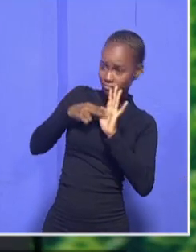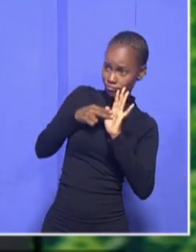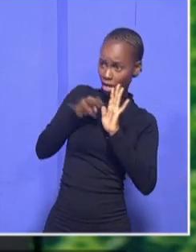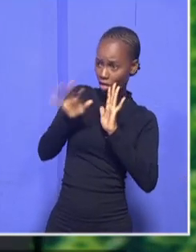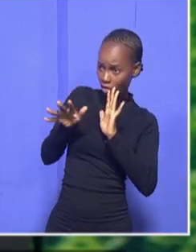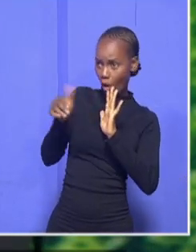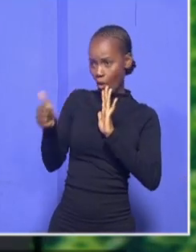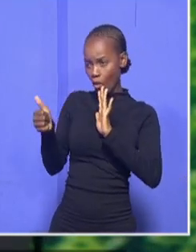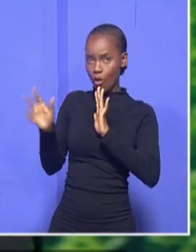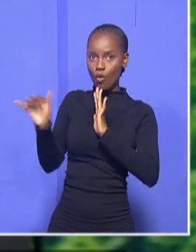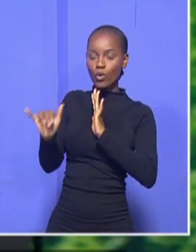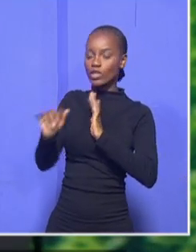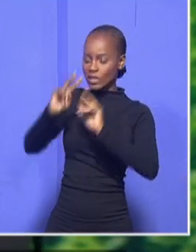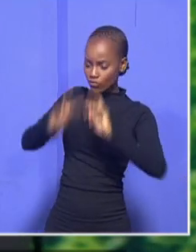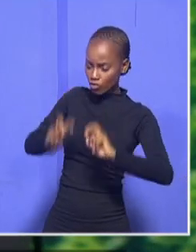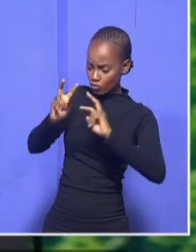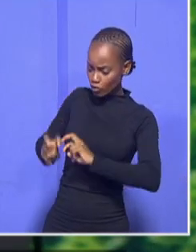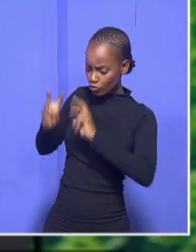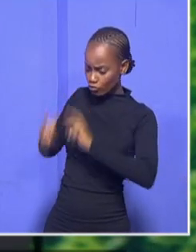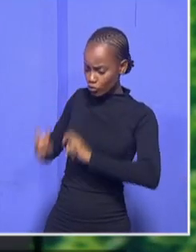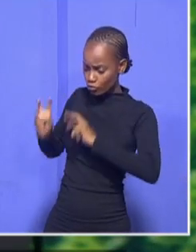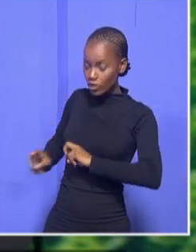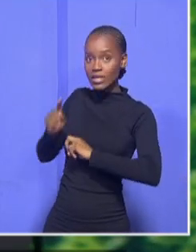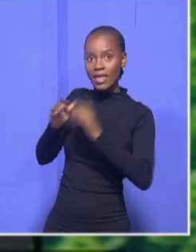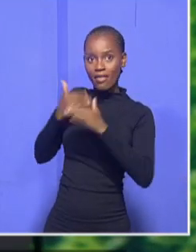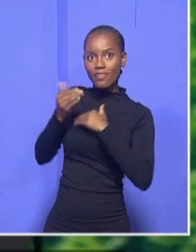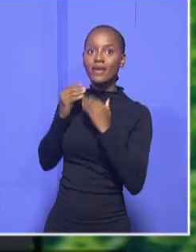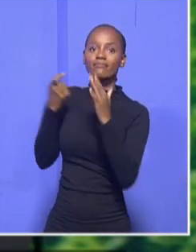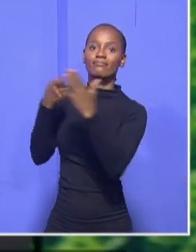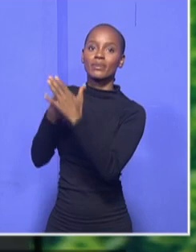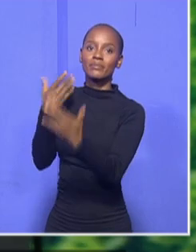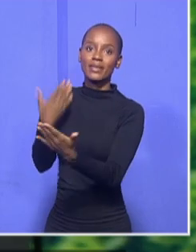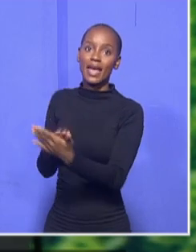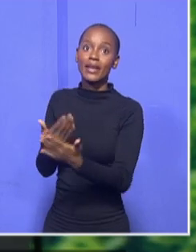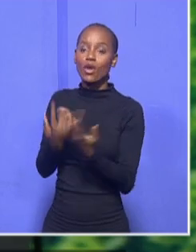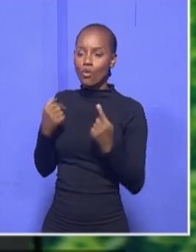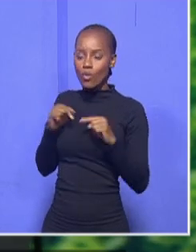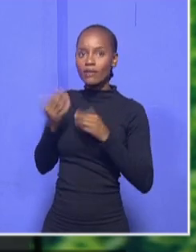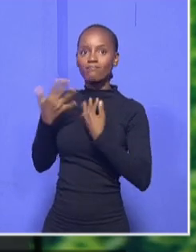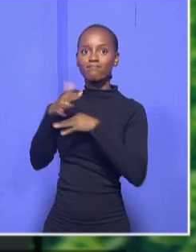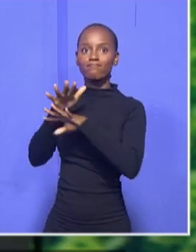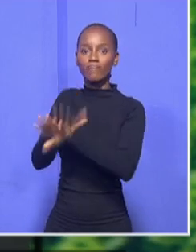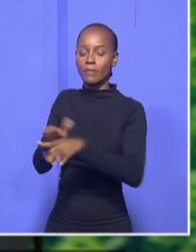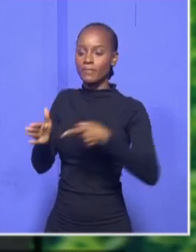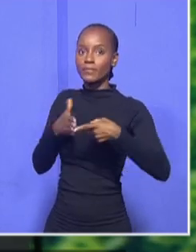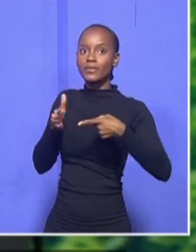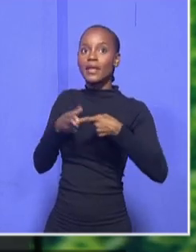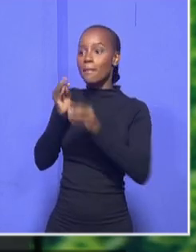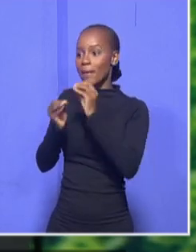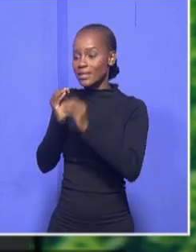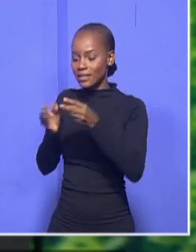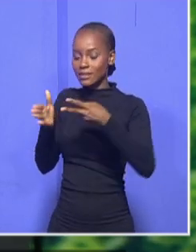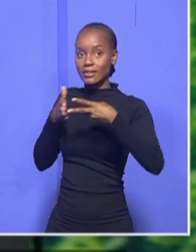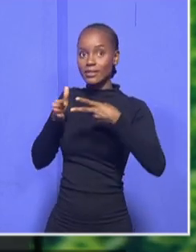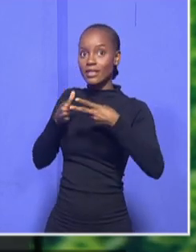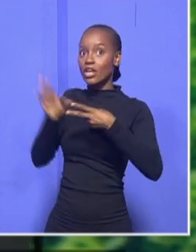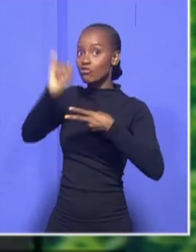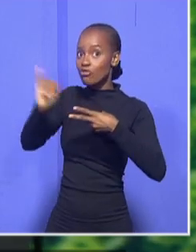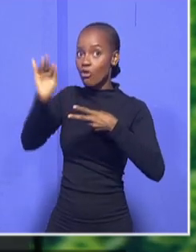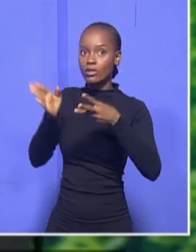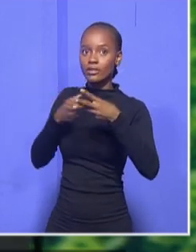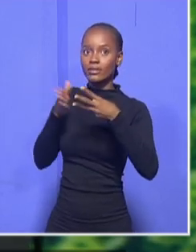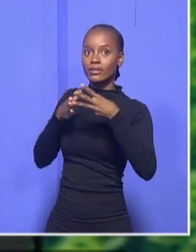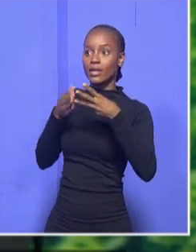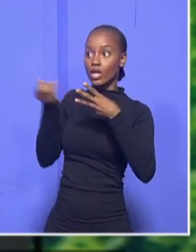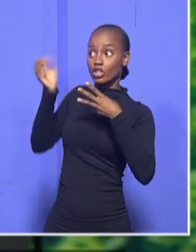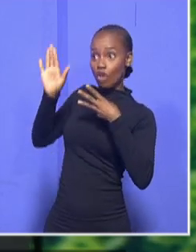We try and package it all together in terms of the maintenance, the insurance, the installation and the ongoing support. Our business model